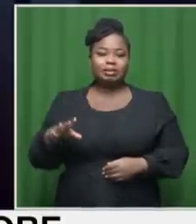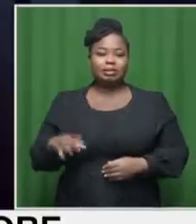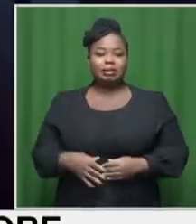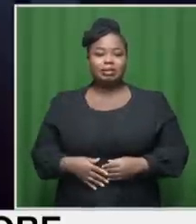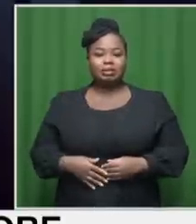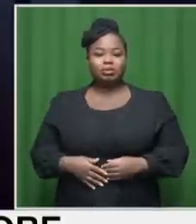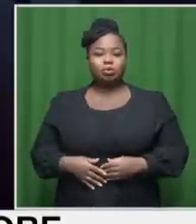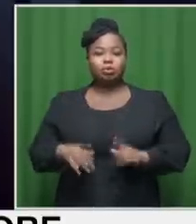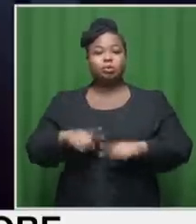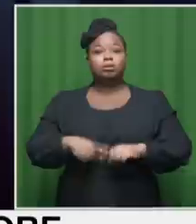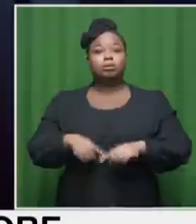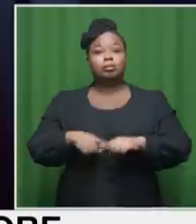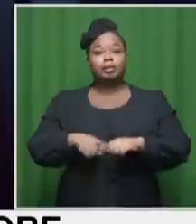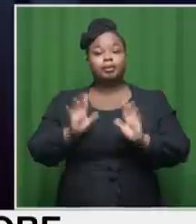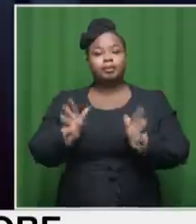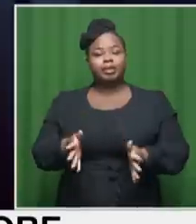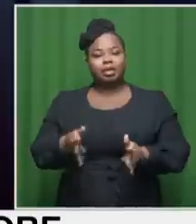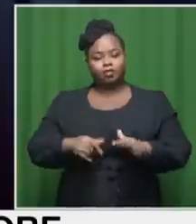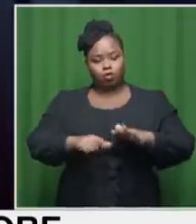solely dependent